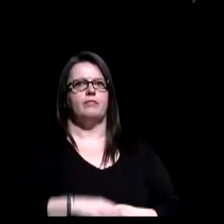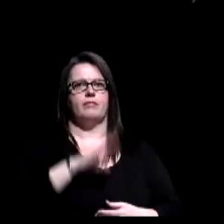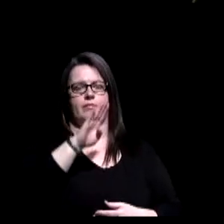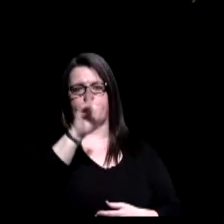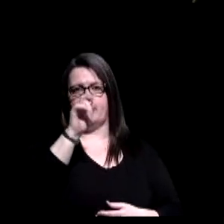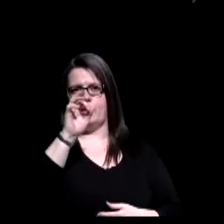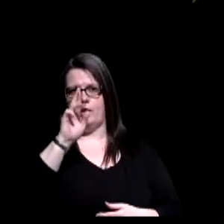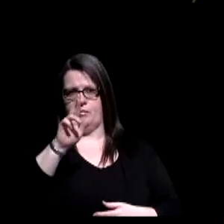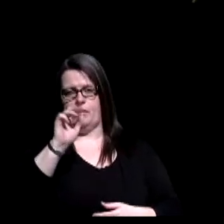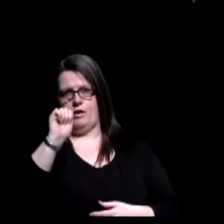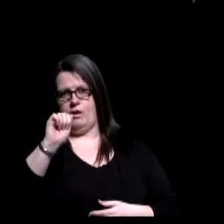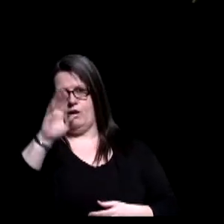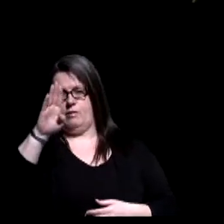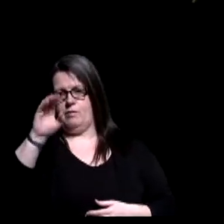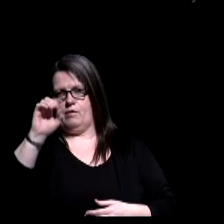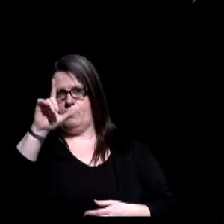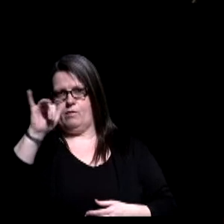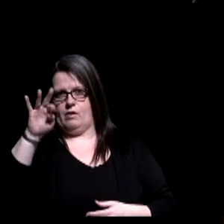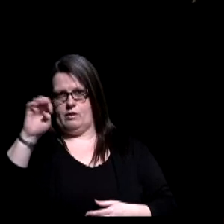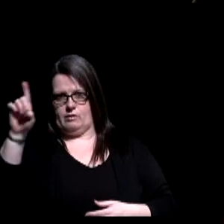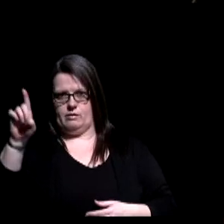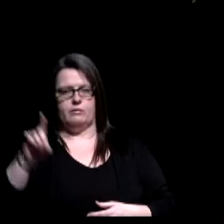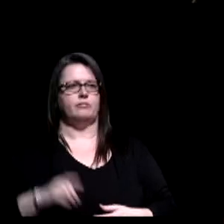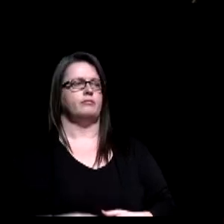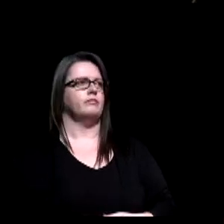Blair A. Boland,